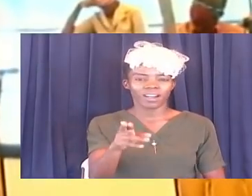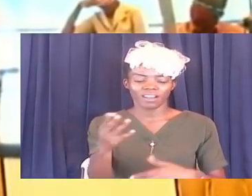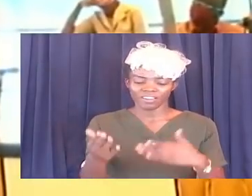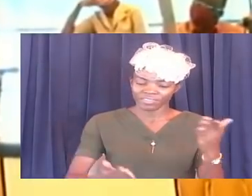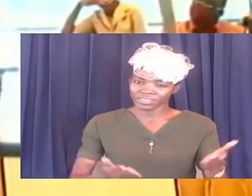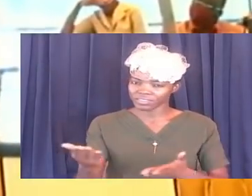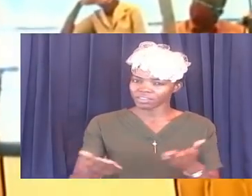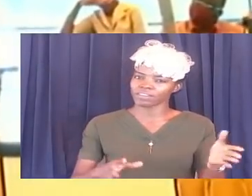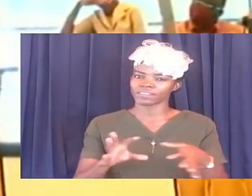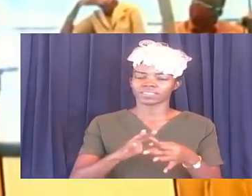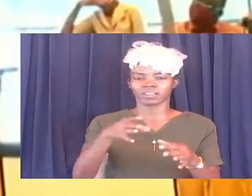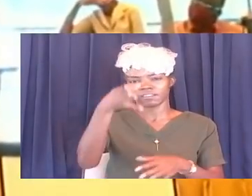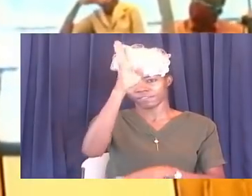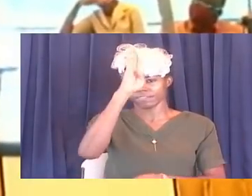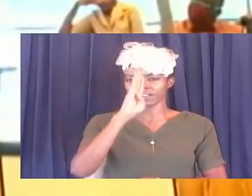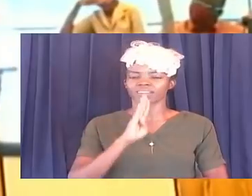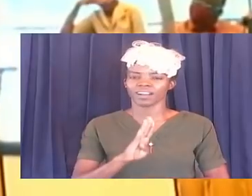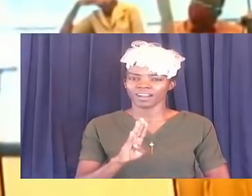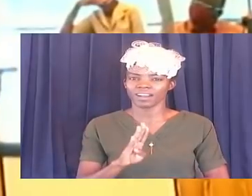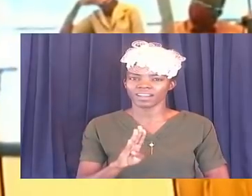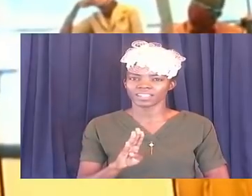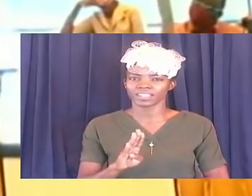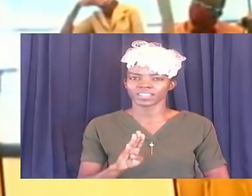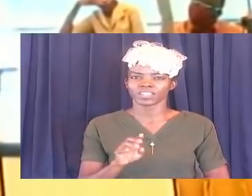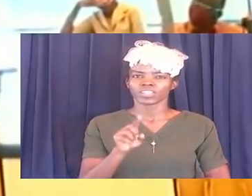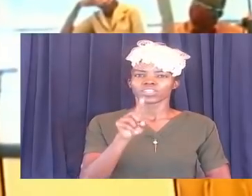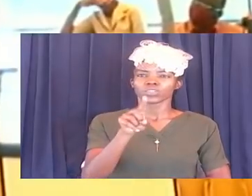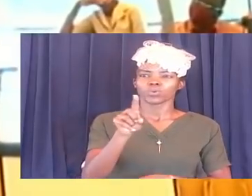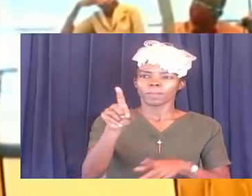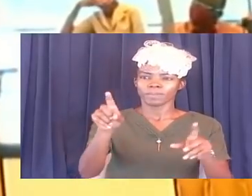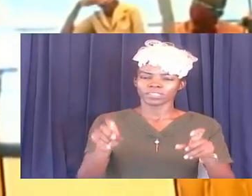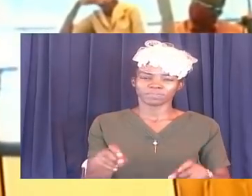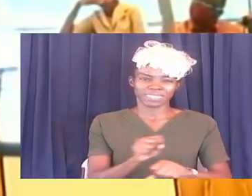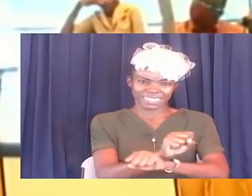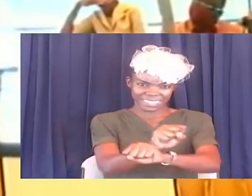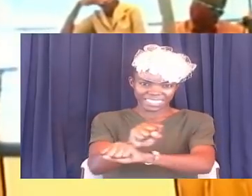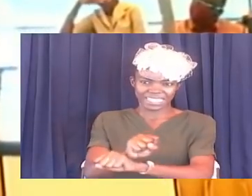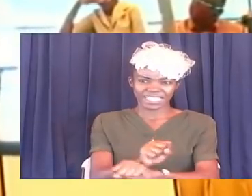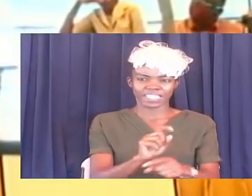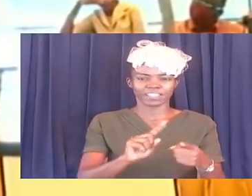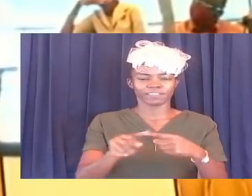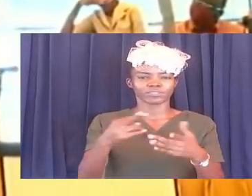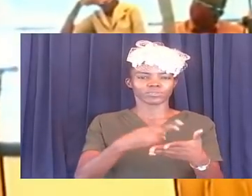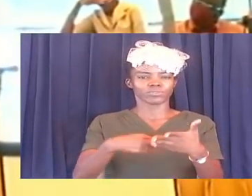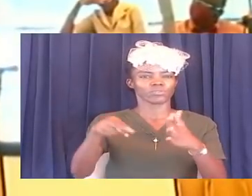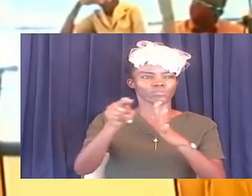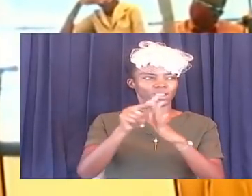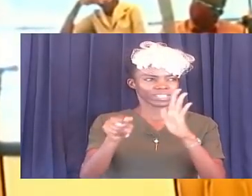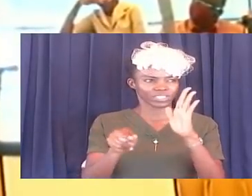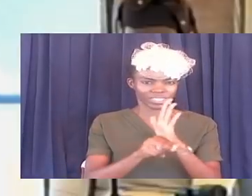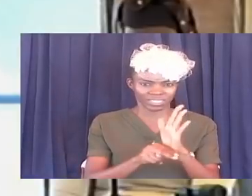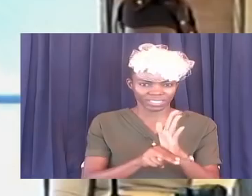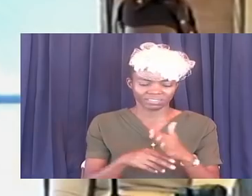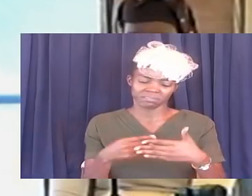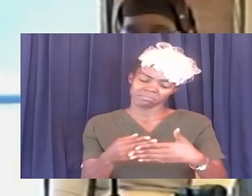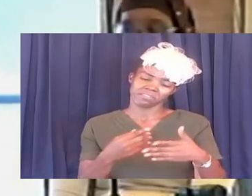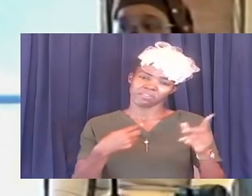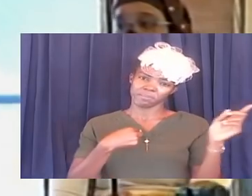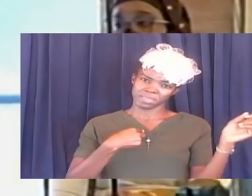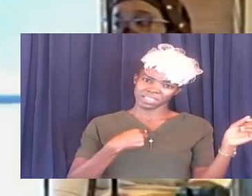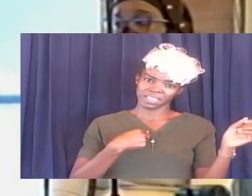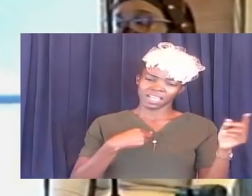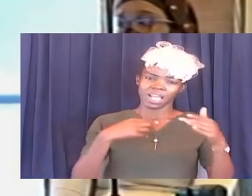of God. We are to be slaves to righteousness. And before I close, I just want to give